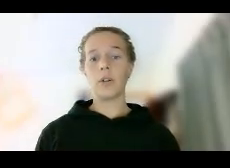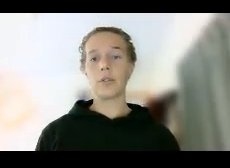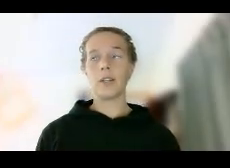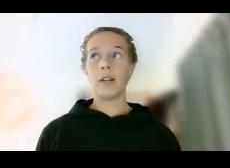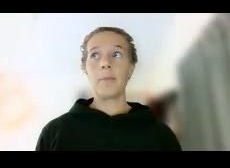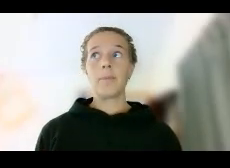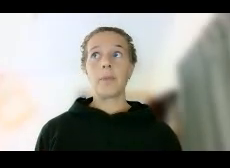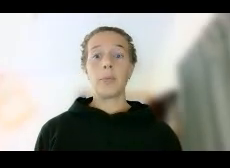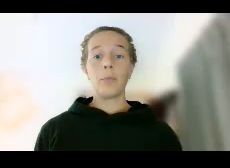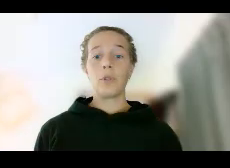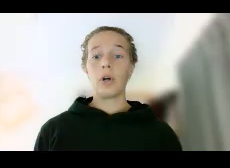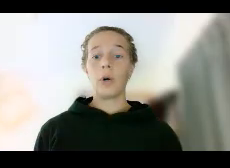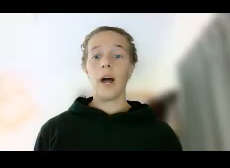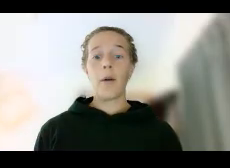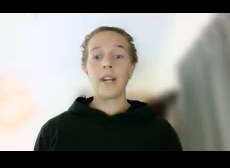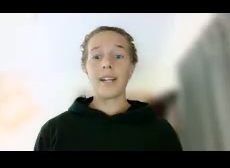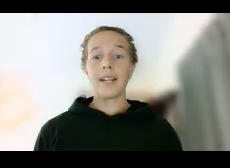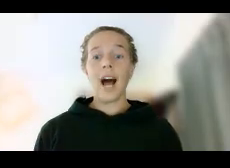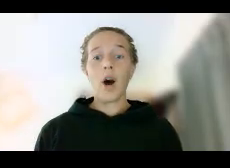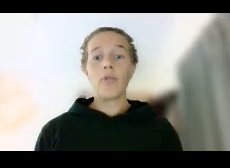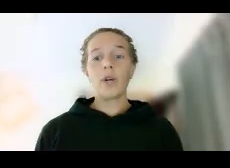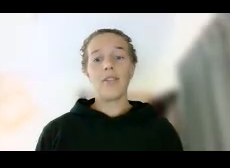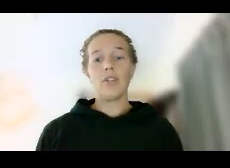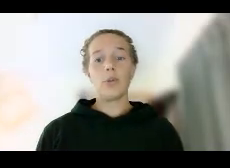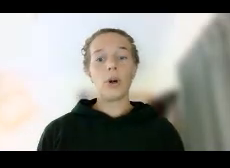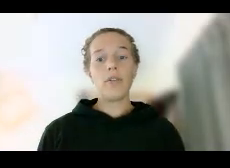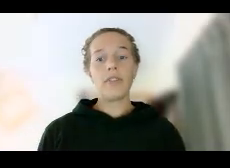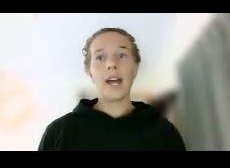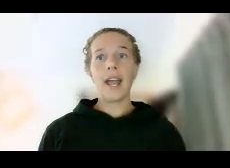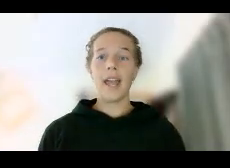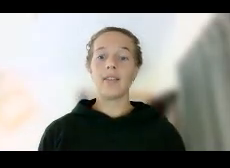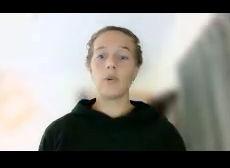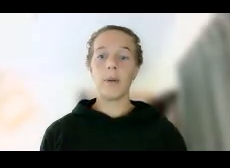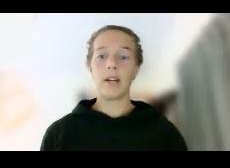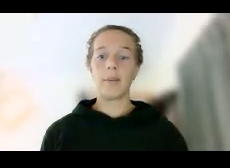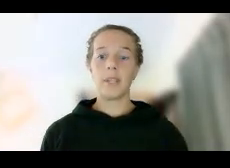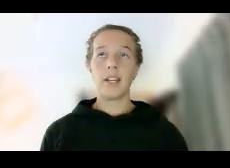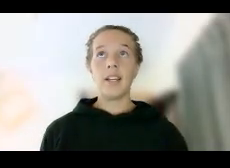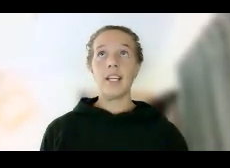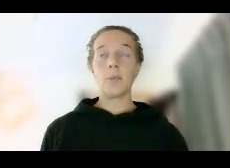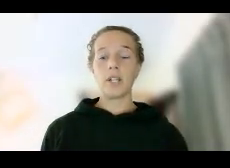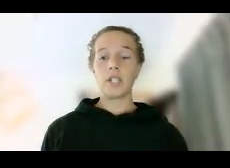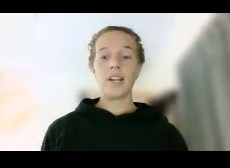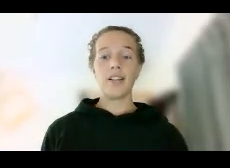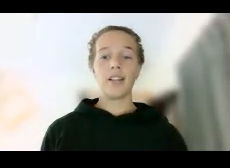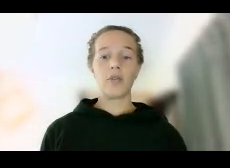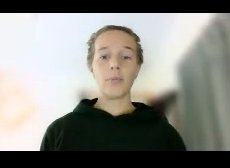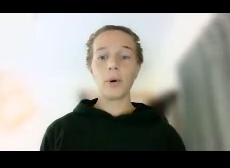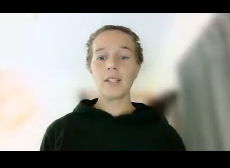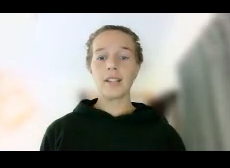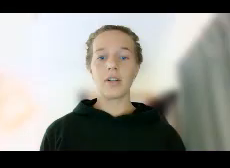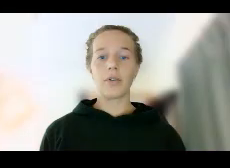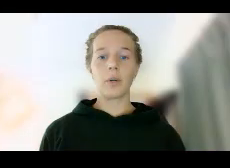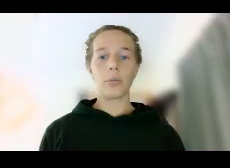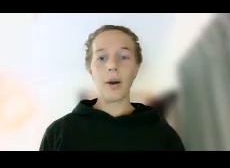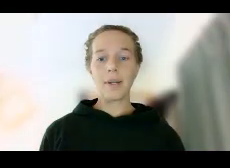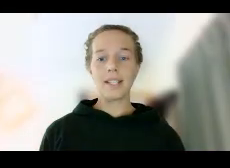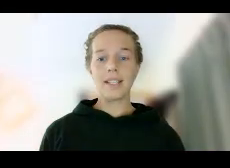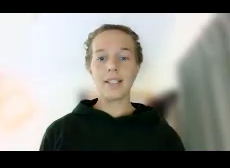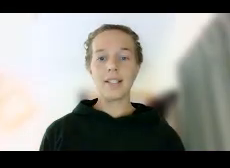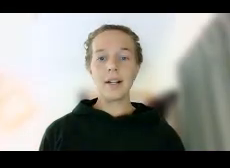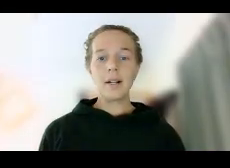to seawalls. So I'm wondering, how can we do more of that and do it better? Especially when I think of ports and